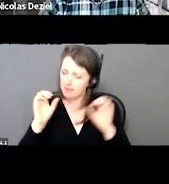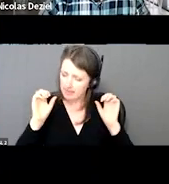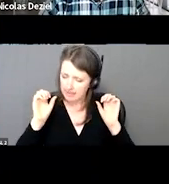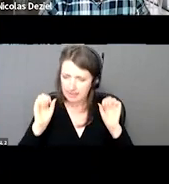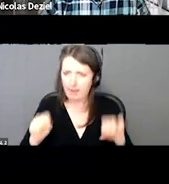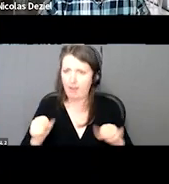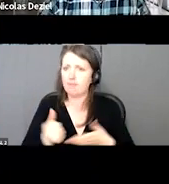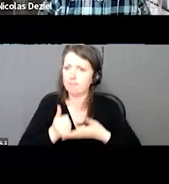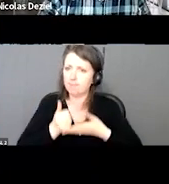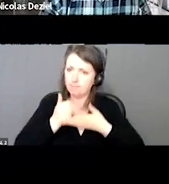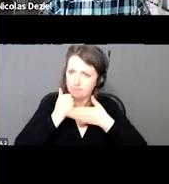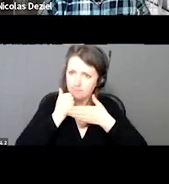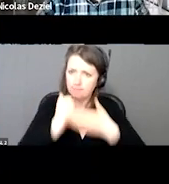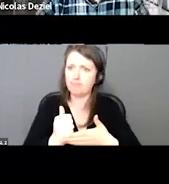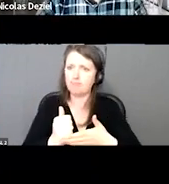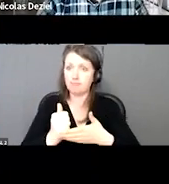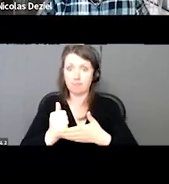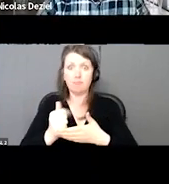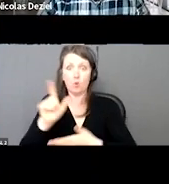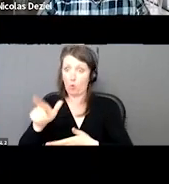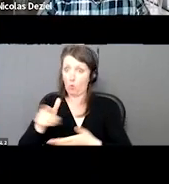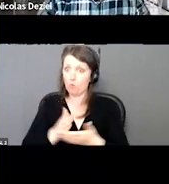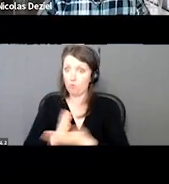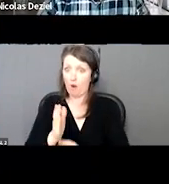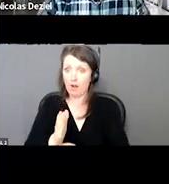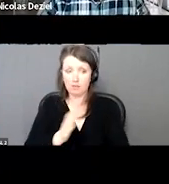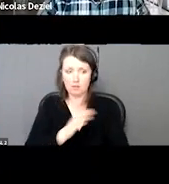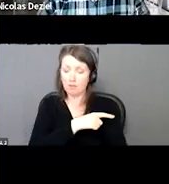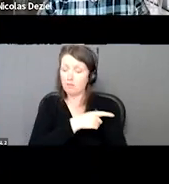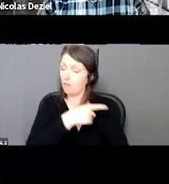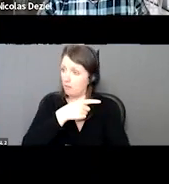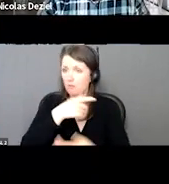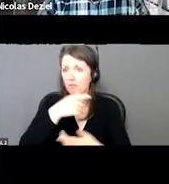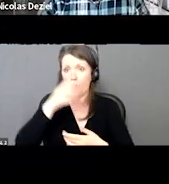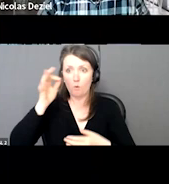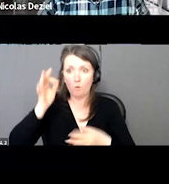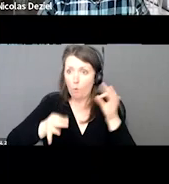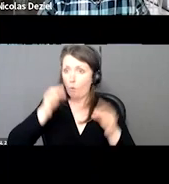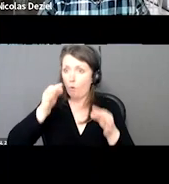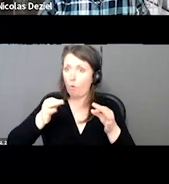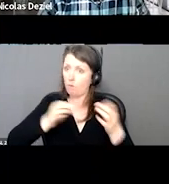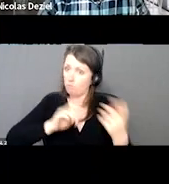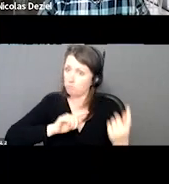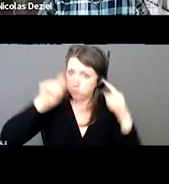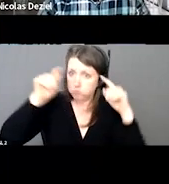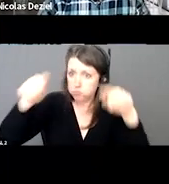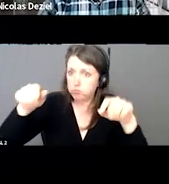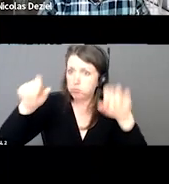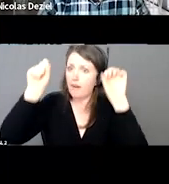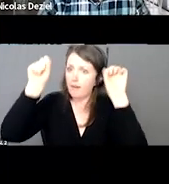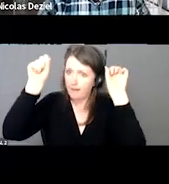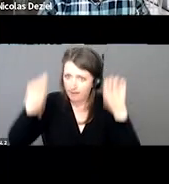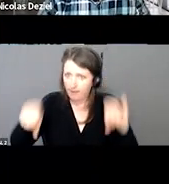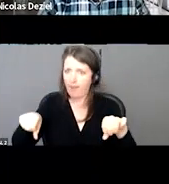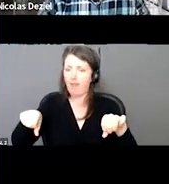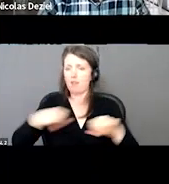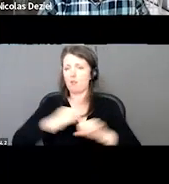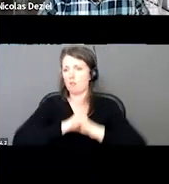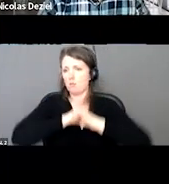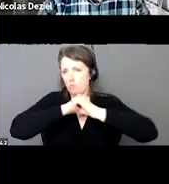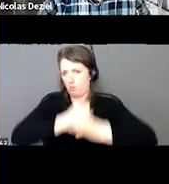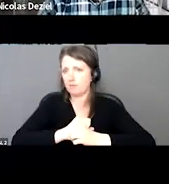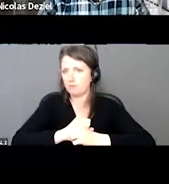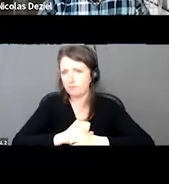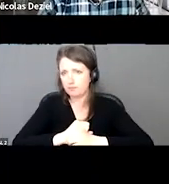to enforce your rights. So if you detect that someone is trying to steal your idea and you have a registered patent